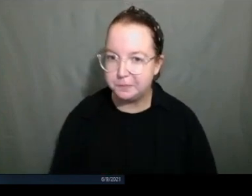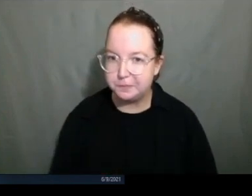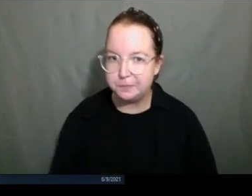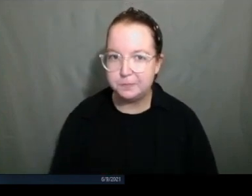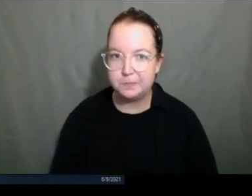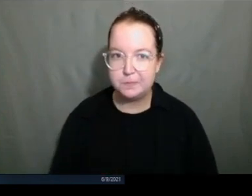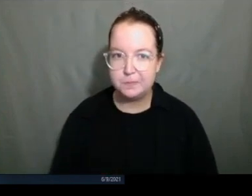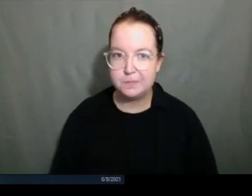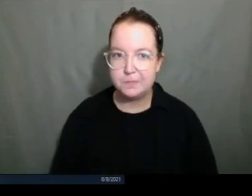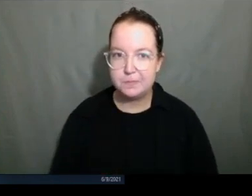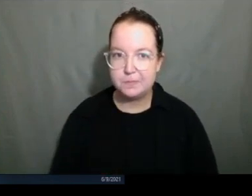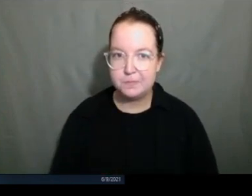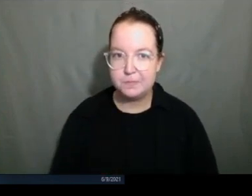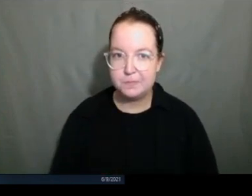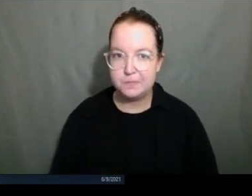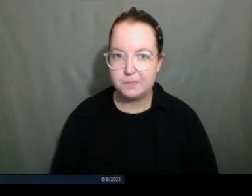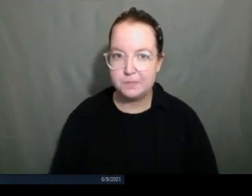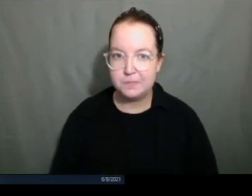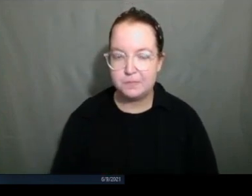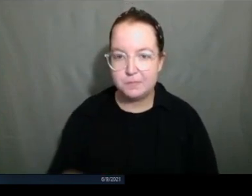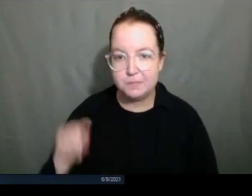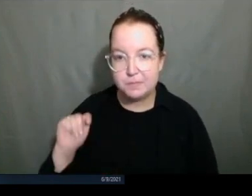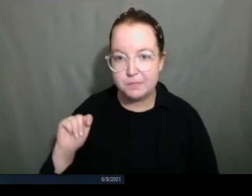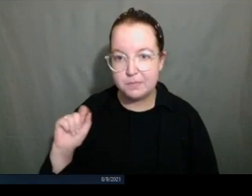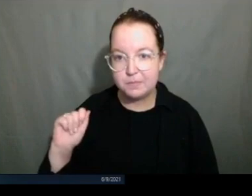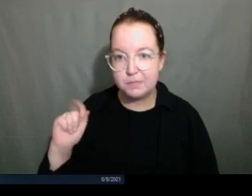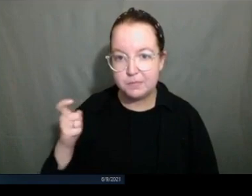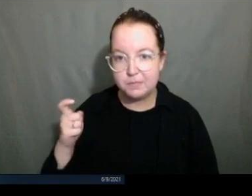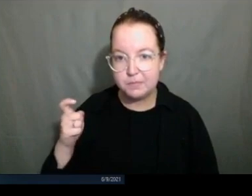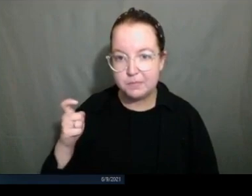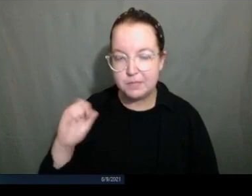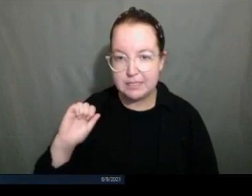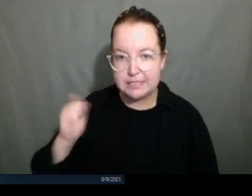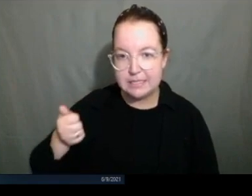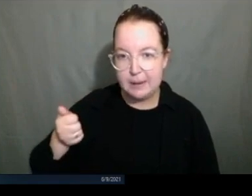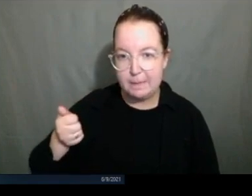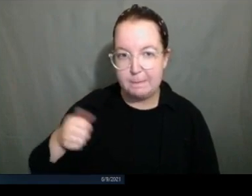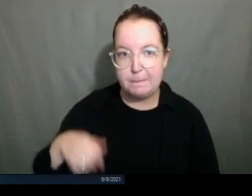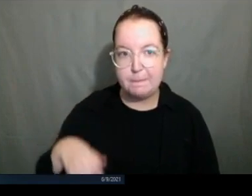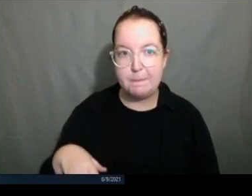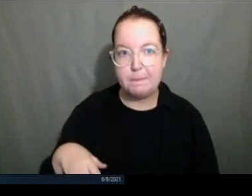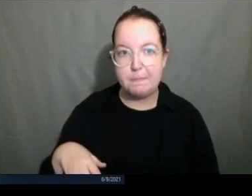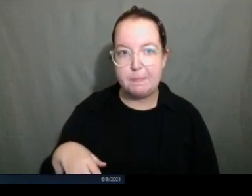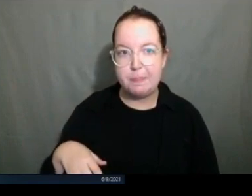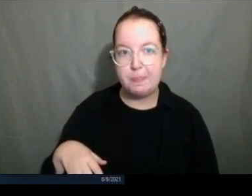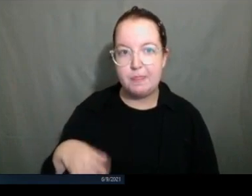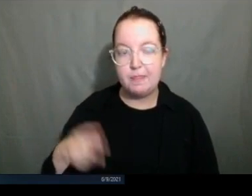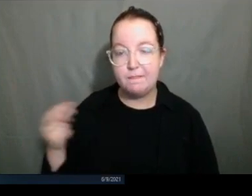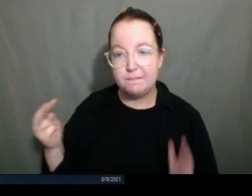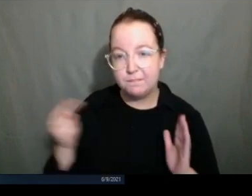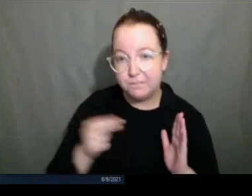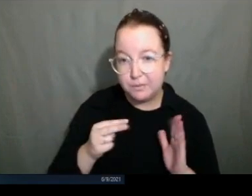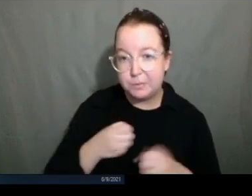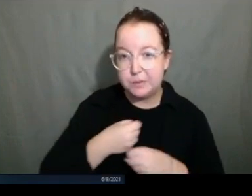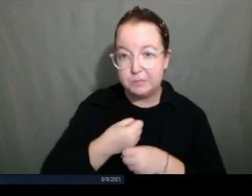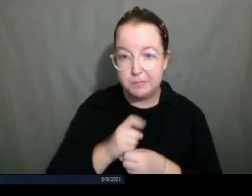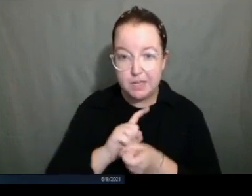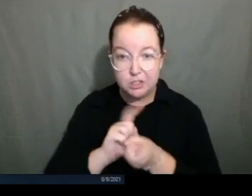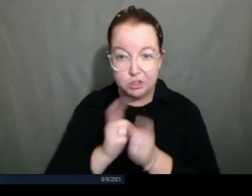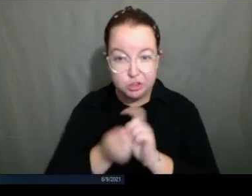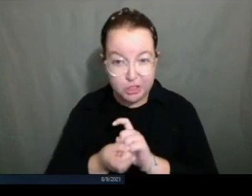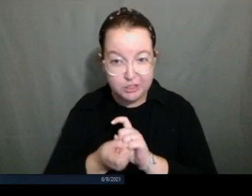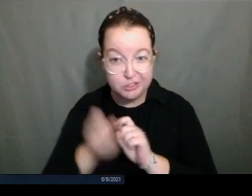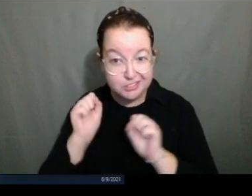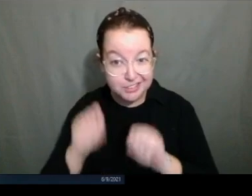Also under payroll, we have tax setup, which is where you can go to view or make changes to your federal or state